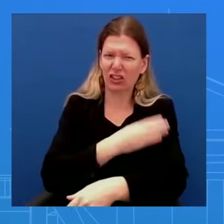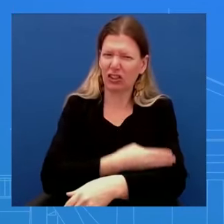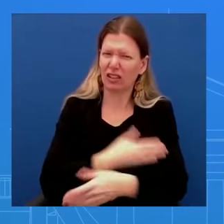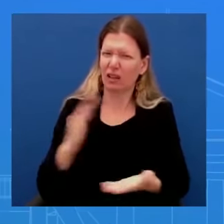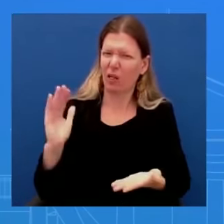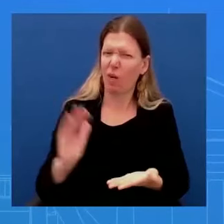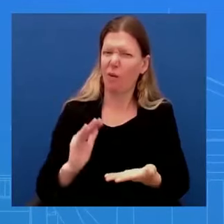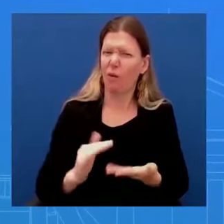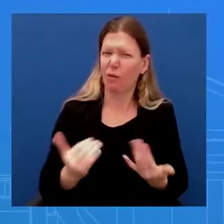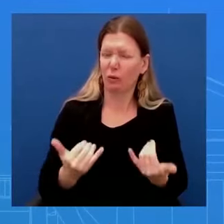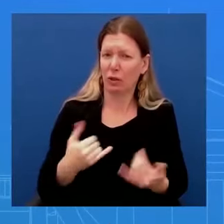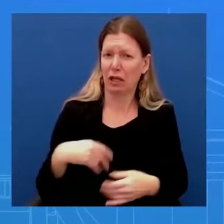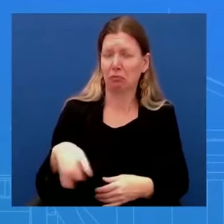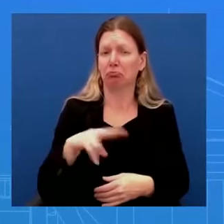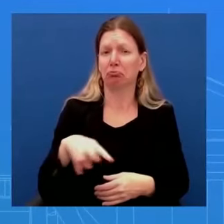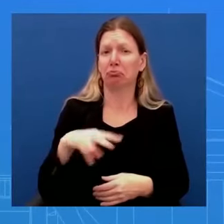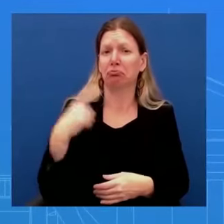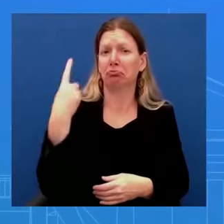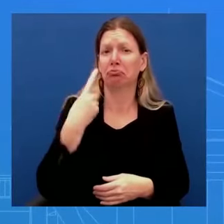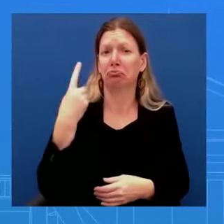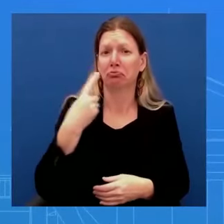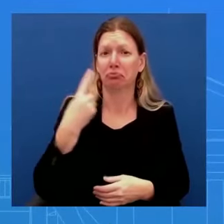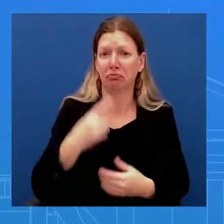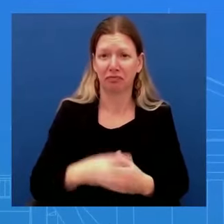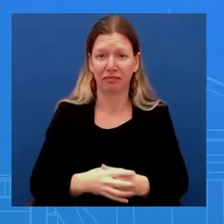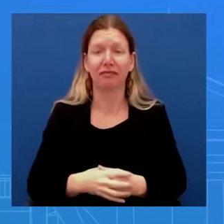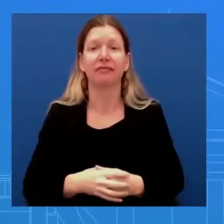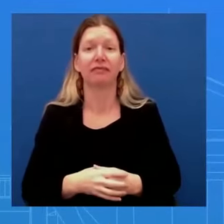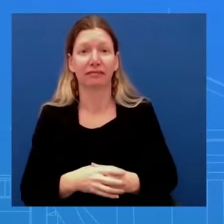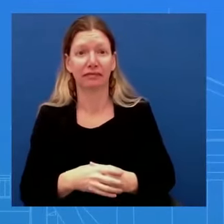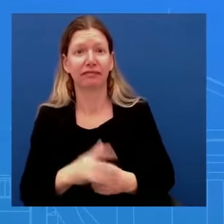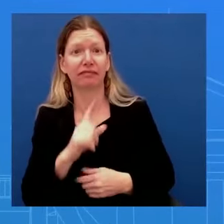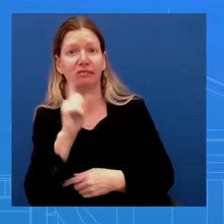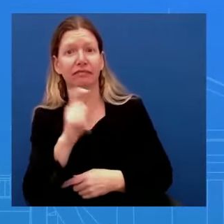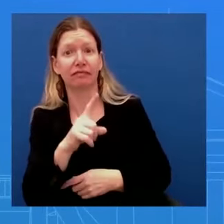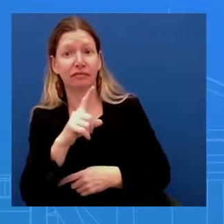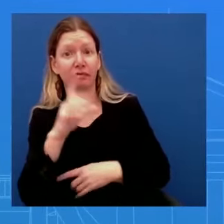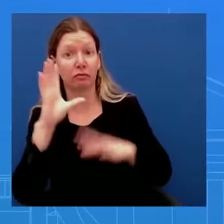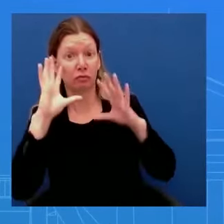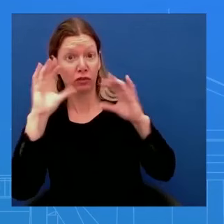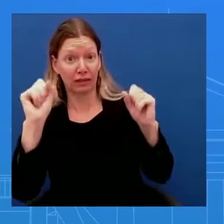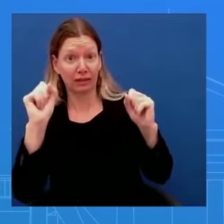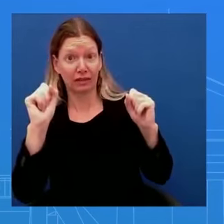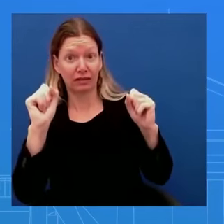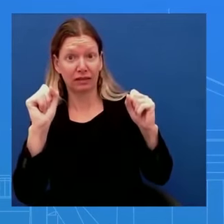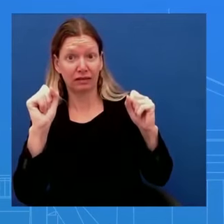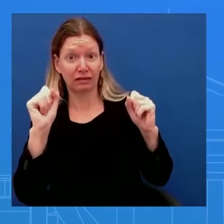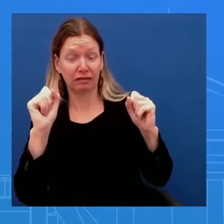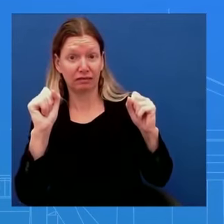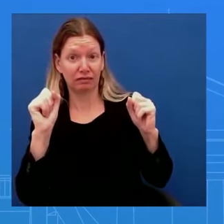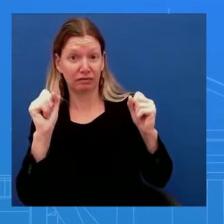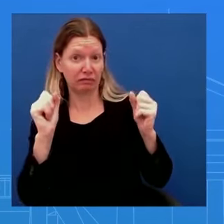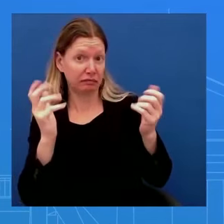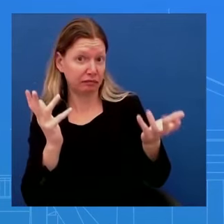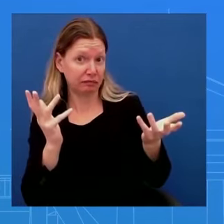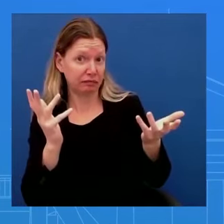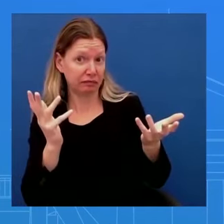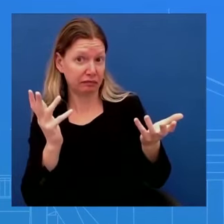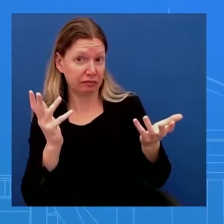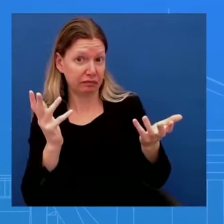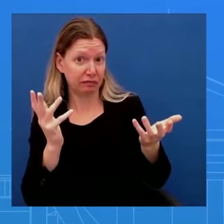So the president spoke with Mr. Johnson today. Does the White House believe that the conversation moved any closer to a deal on supplemental funding? And second thing on